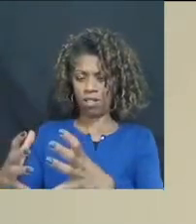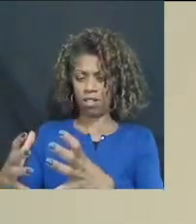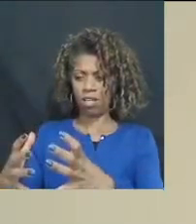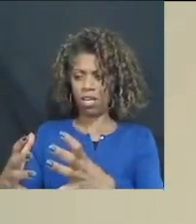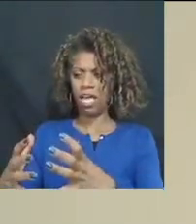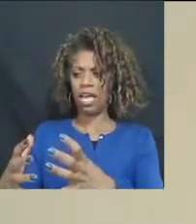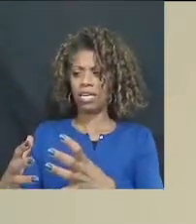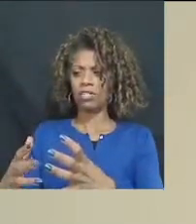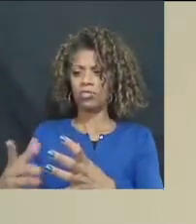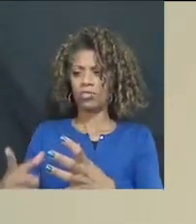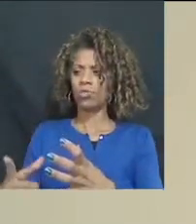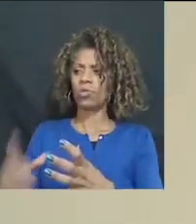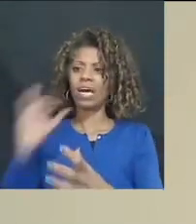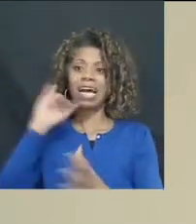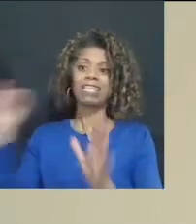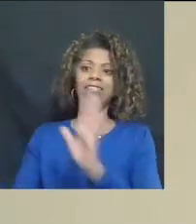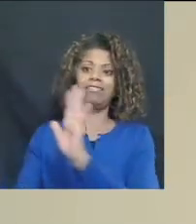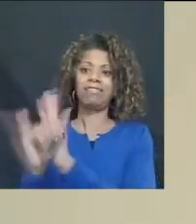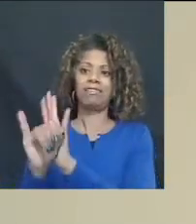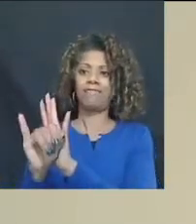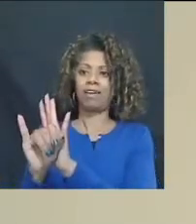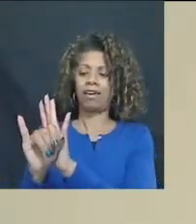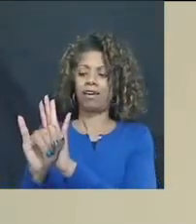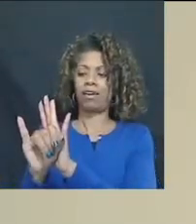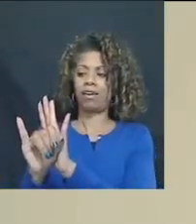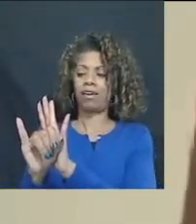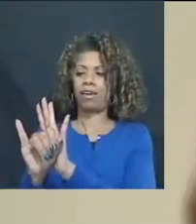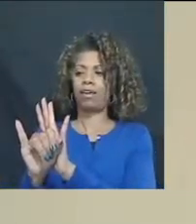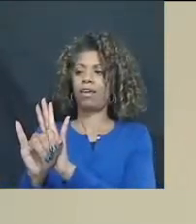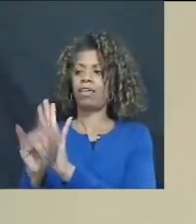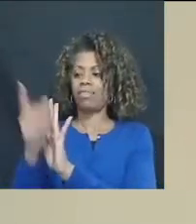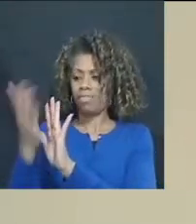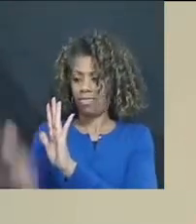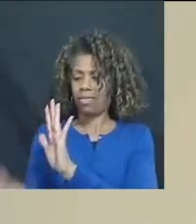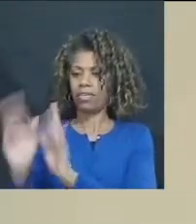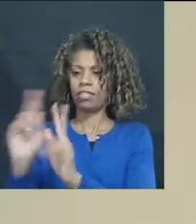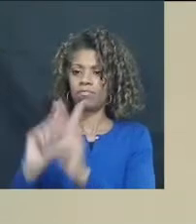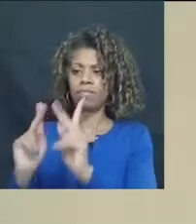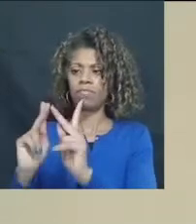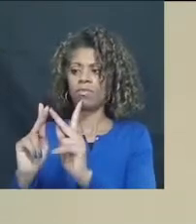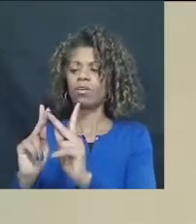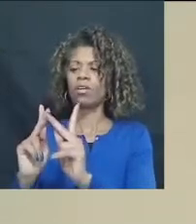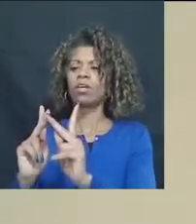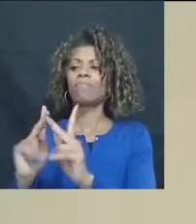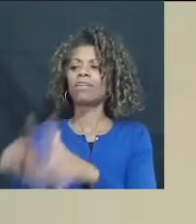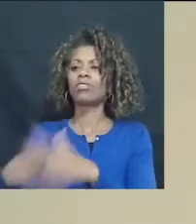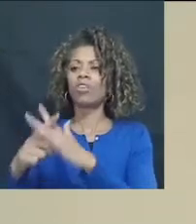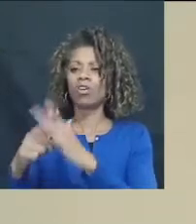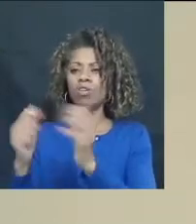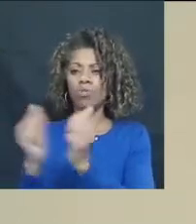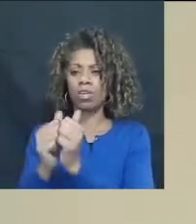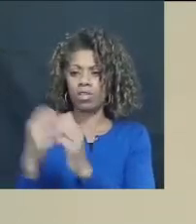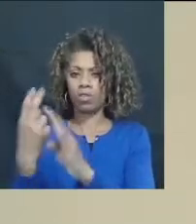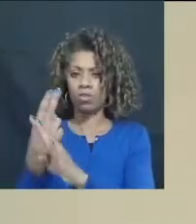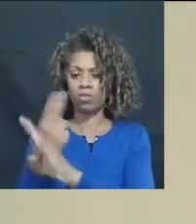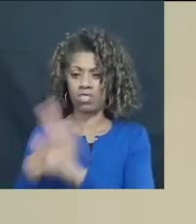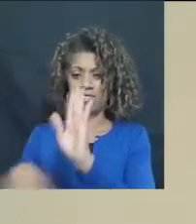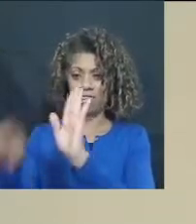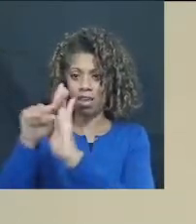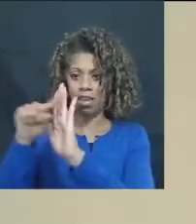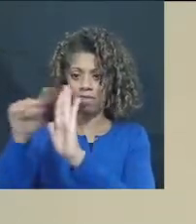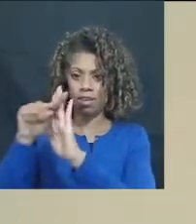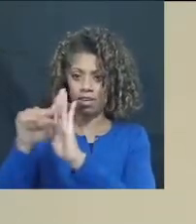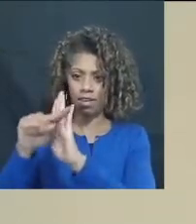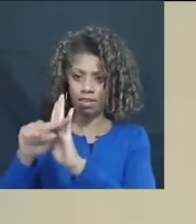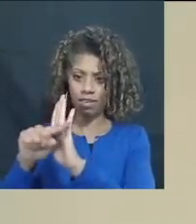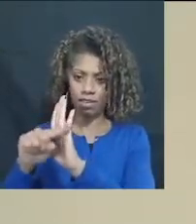their problem, always by their pathology. Our pattern of beating that rhythm into people is what makes folks willing to accept the idea that